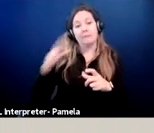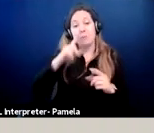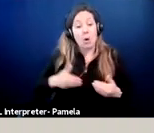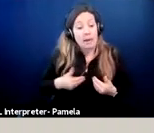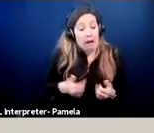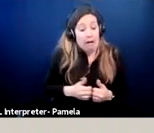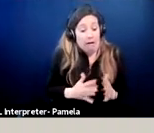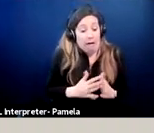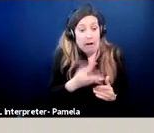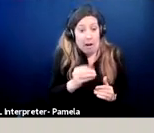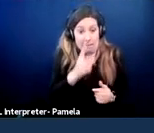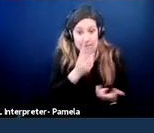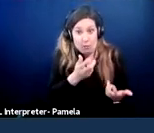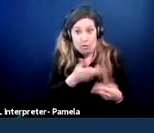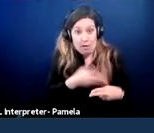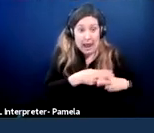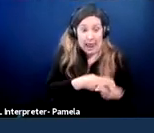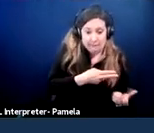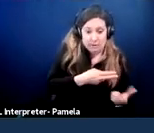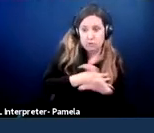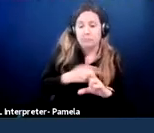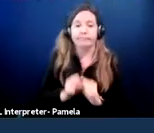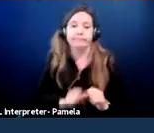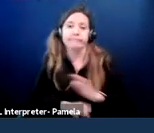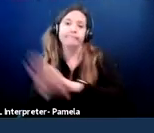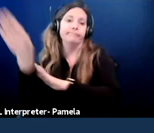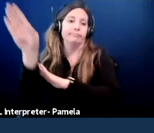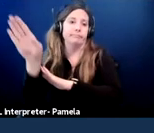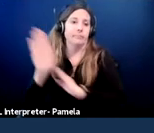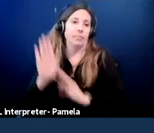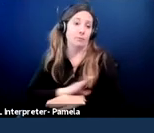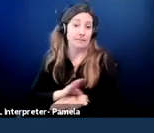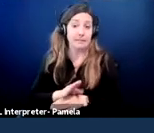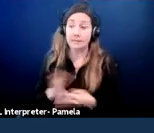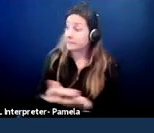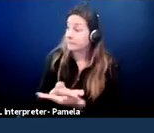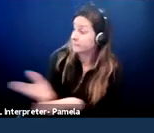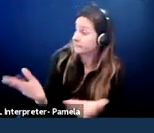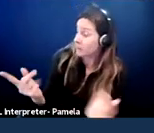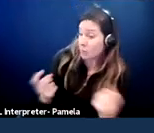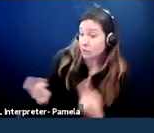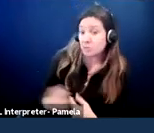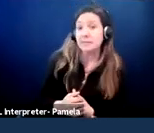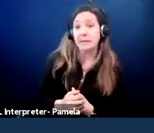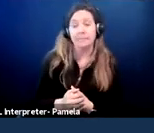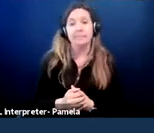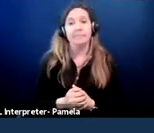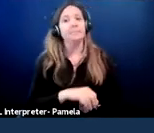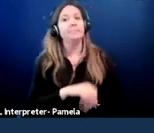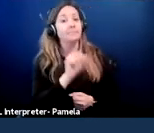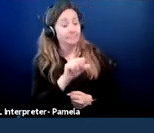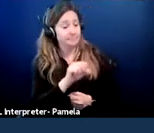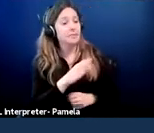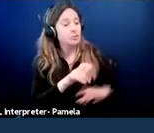to fast track. Questions? We have a few questions to circle back to in the chat.